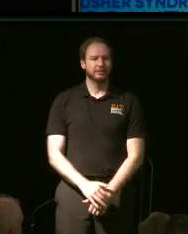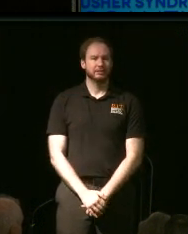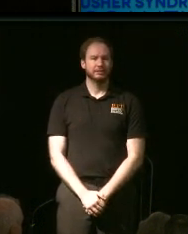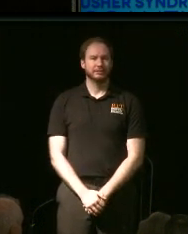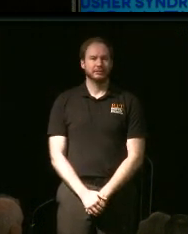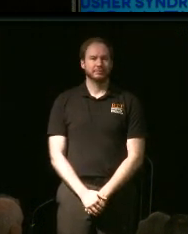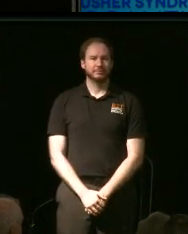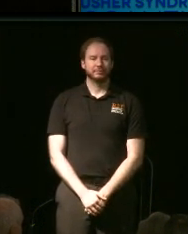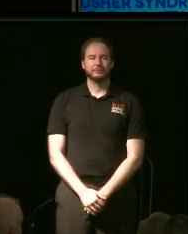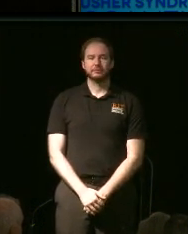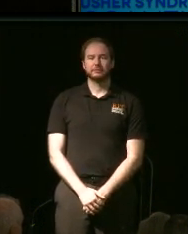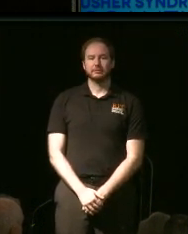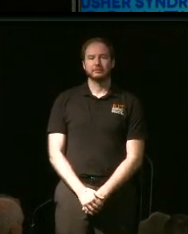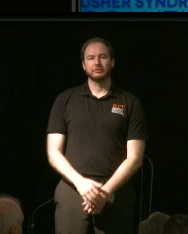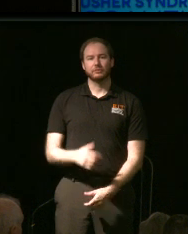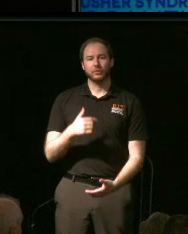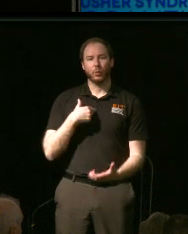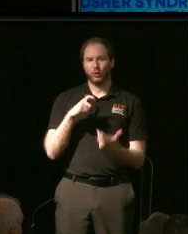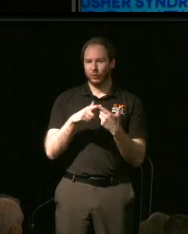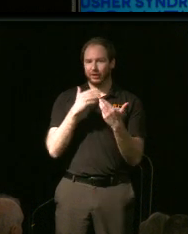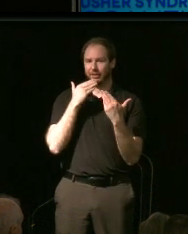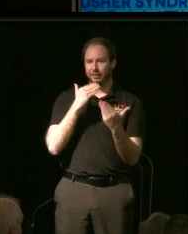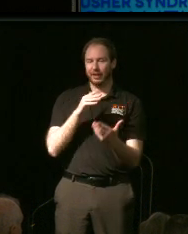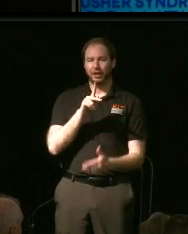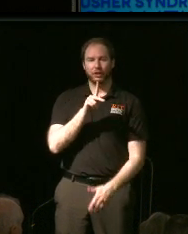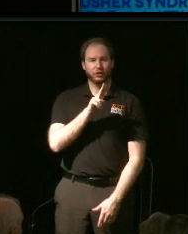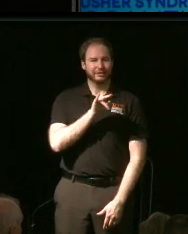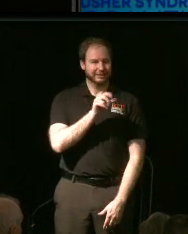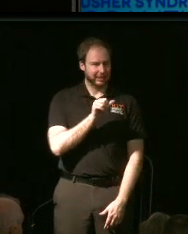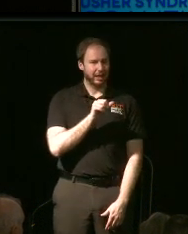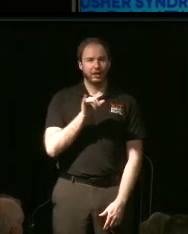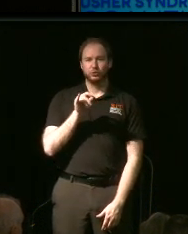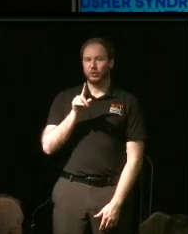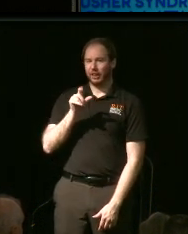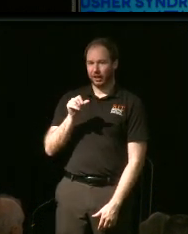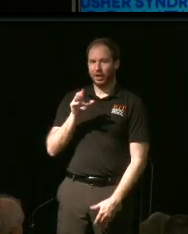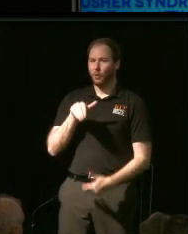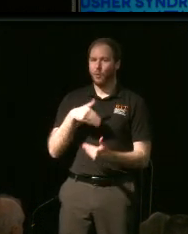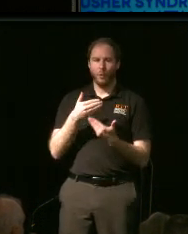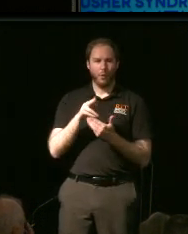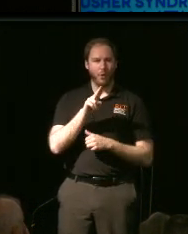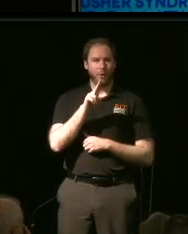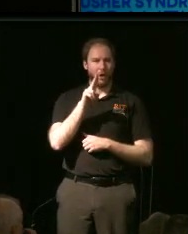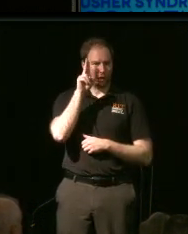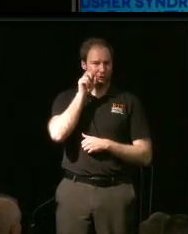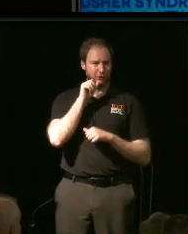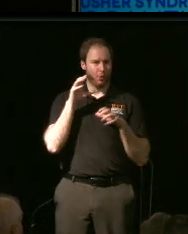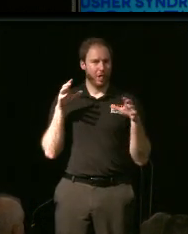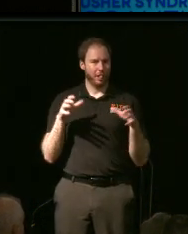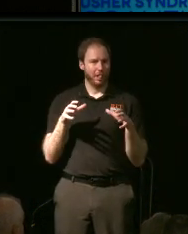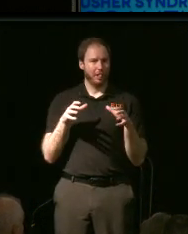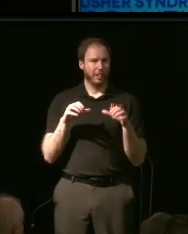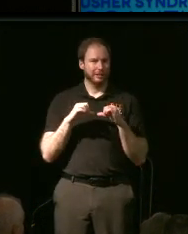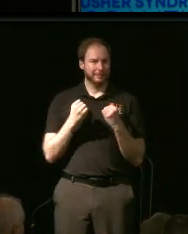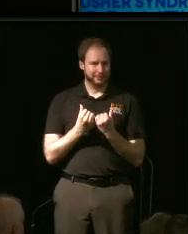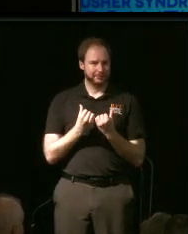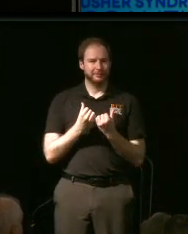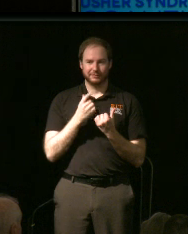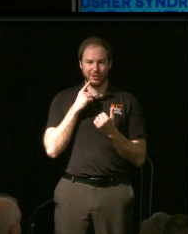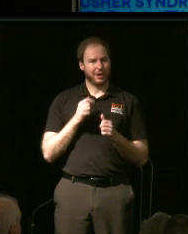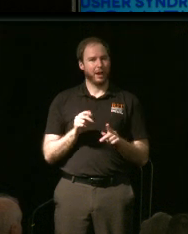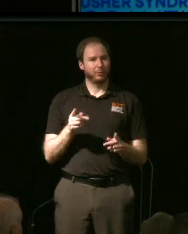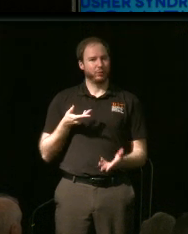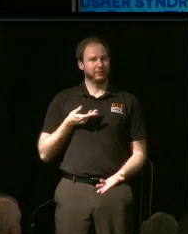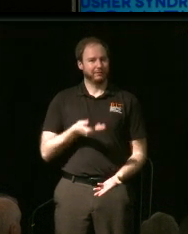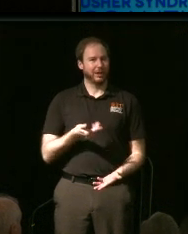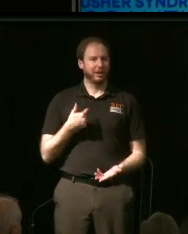So I want to thank very briefly Krista and Julia and the whole Usher Coalition team for the opportunity